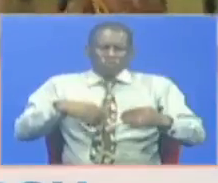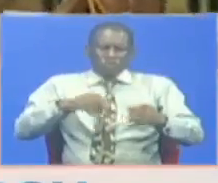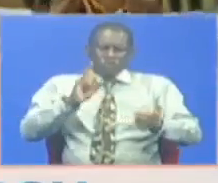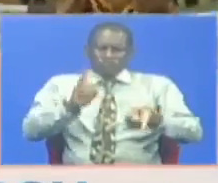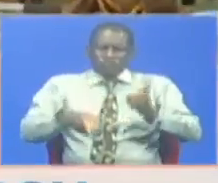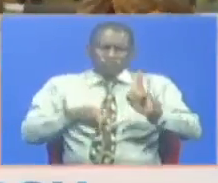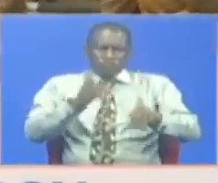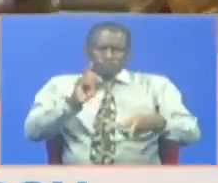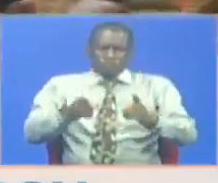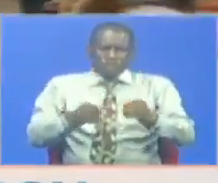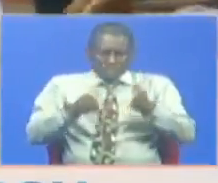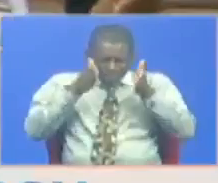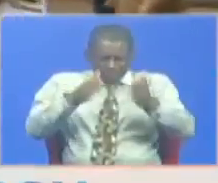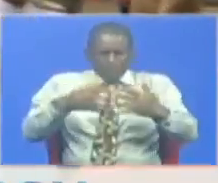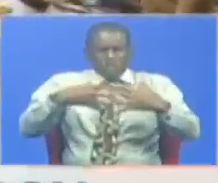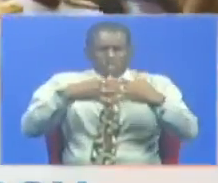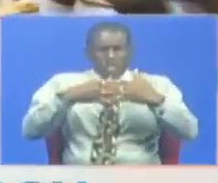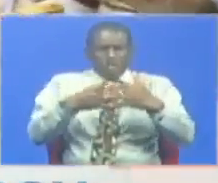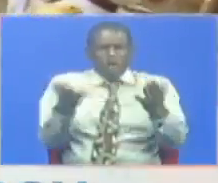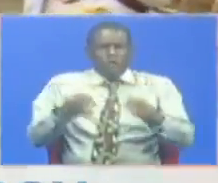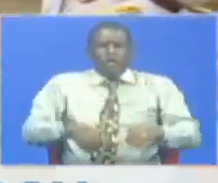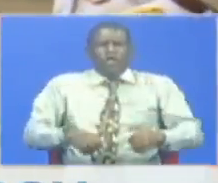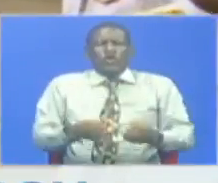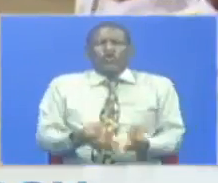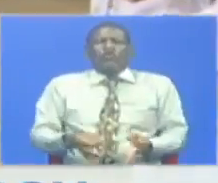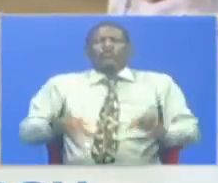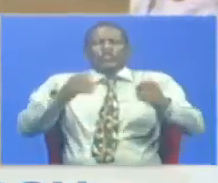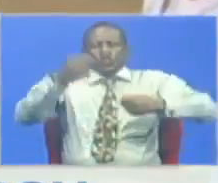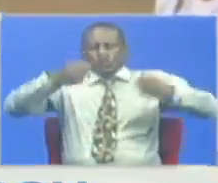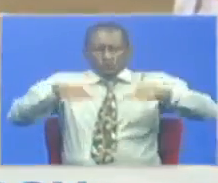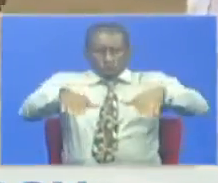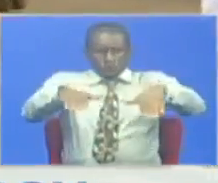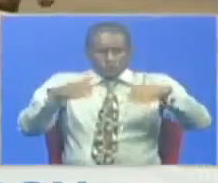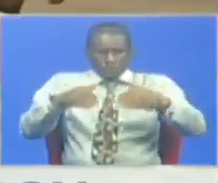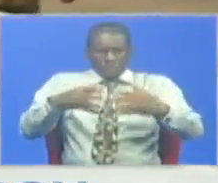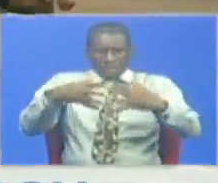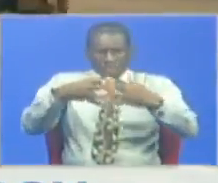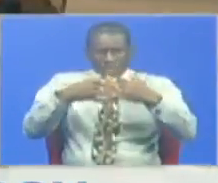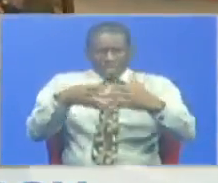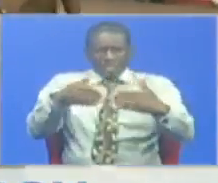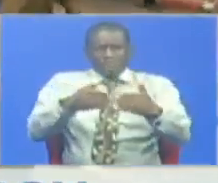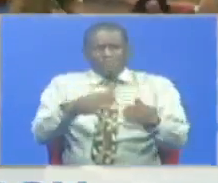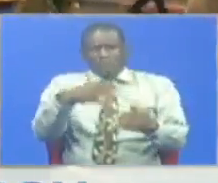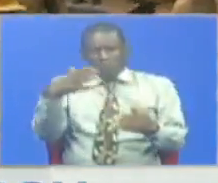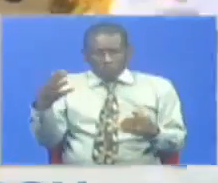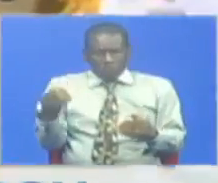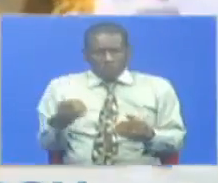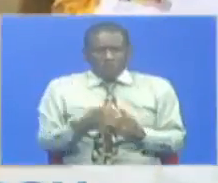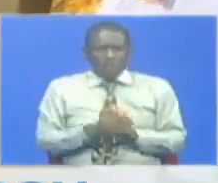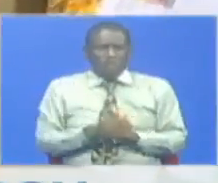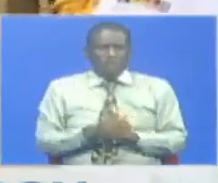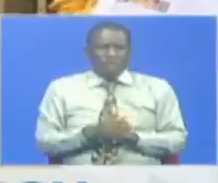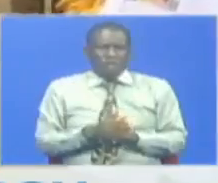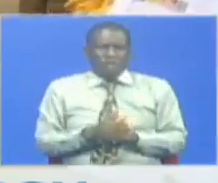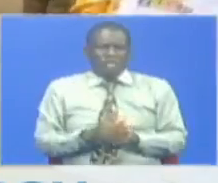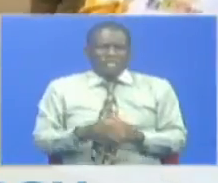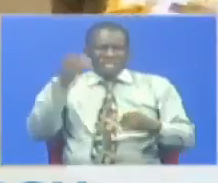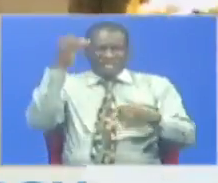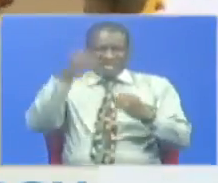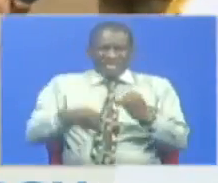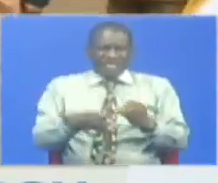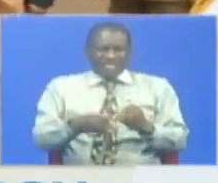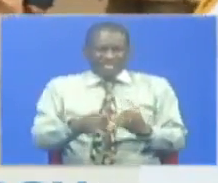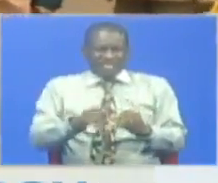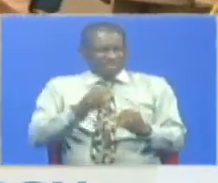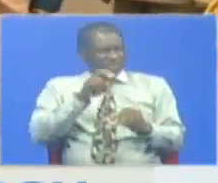ways at the main entrance where his official vehicle was waiting by. But before leaving, one last look back